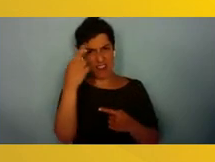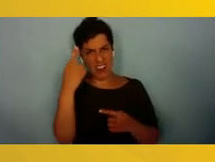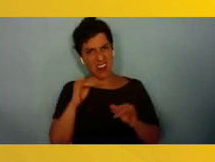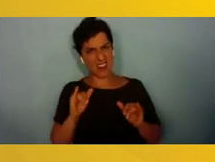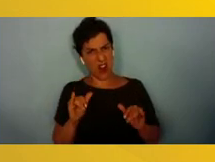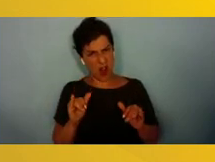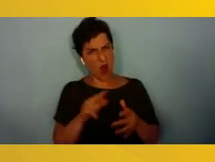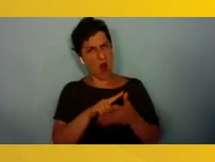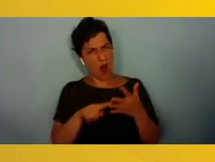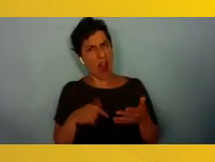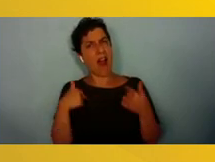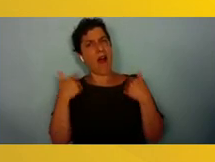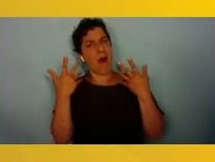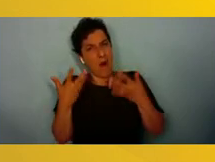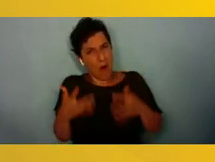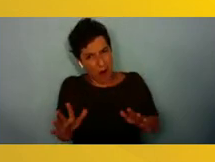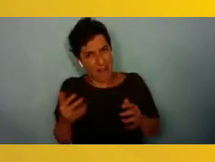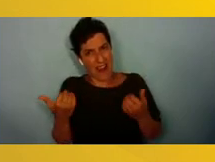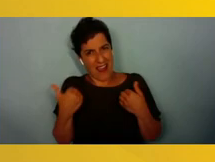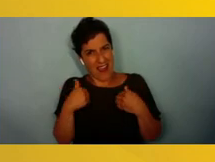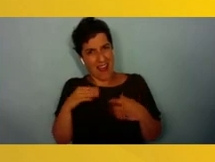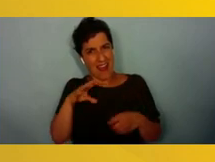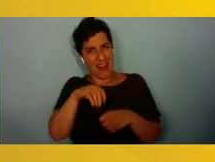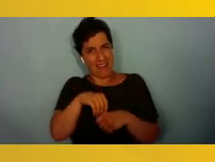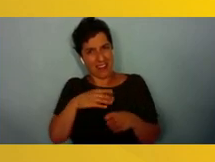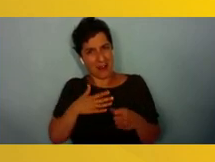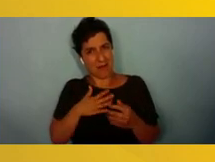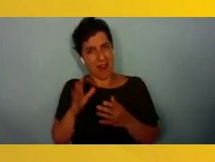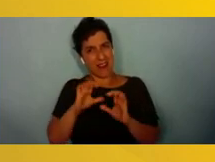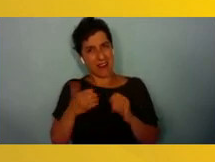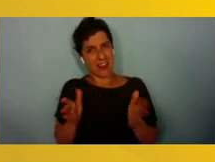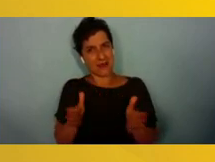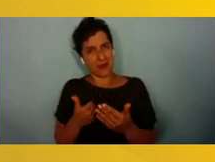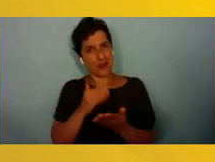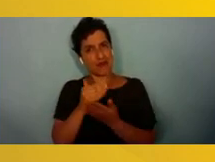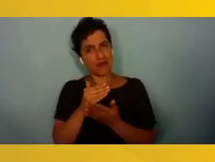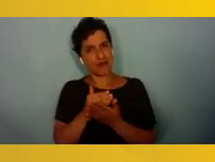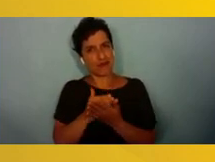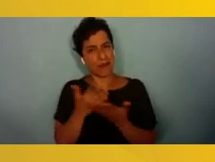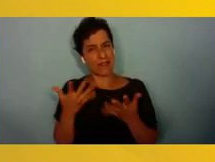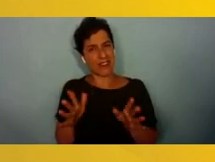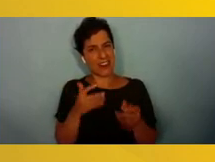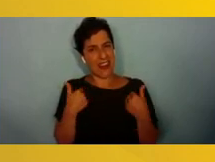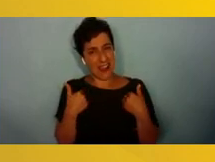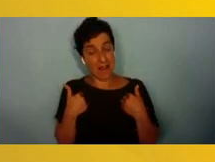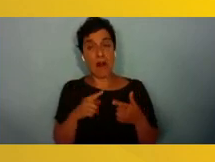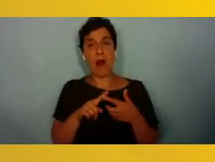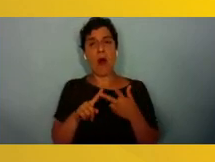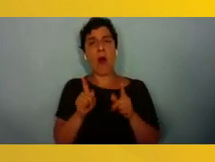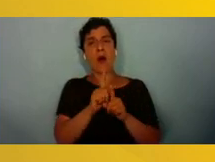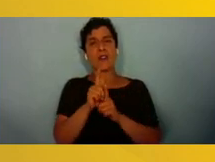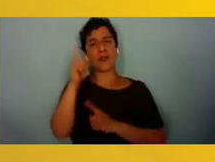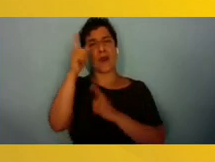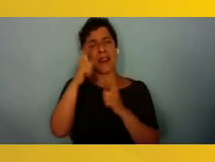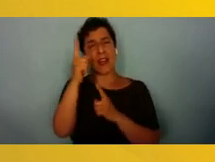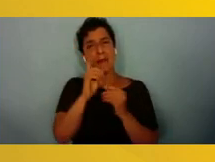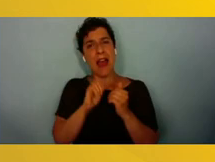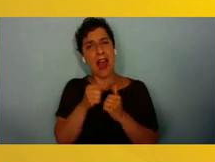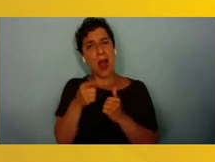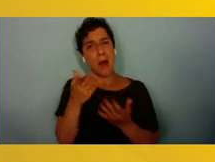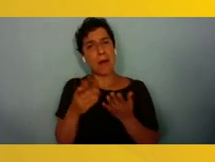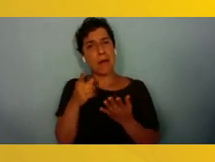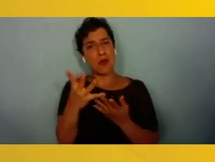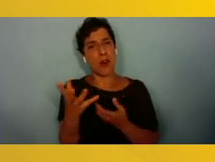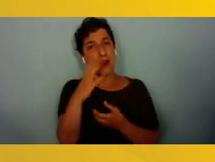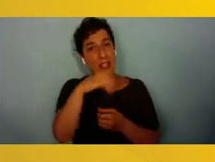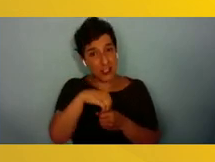you're already integrating computational thinking into your classroom. And also take a minute to think about how you might want to integrate